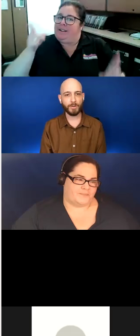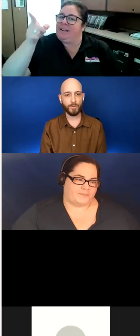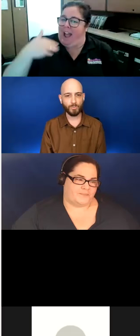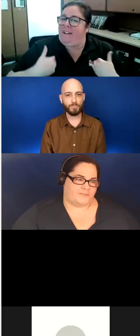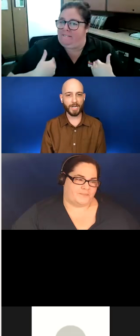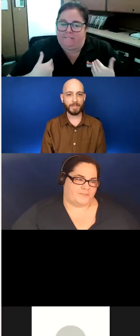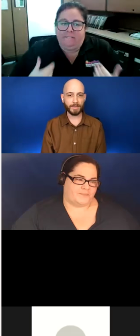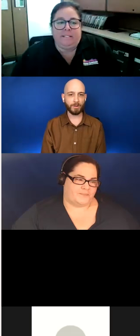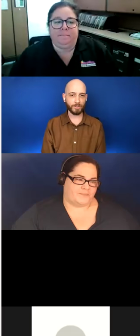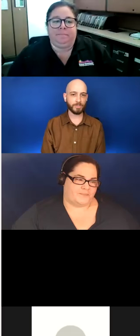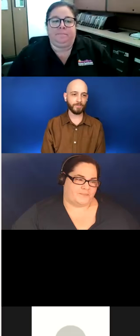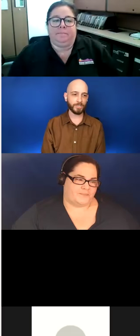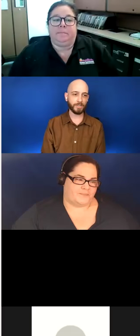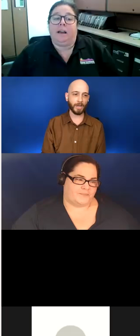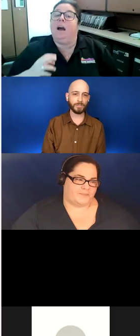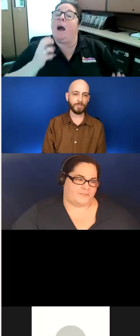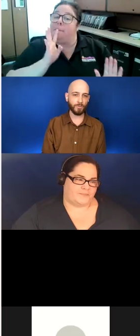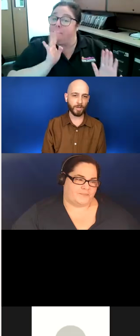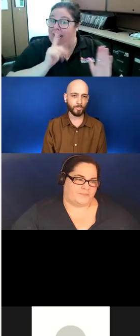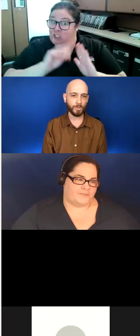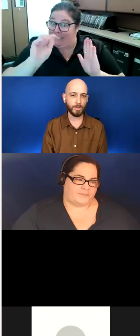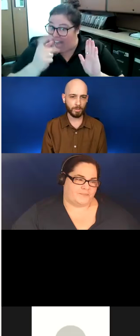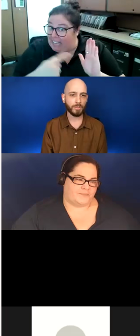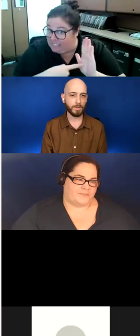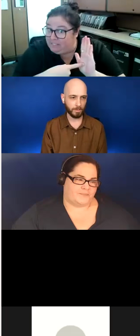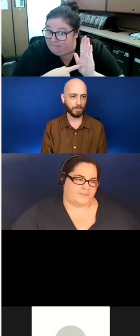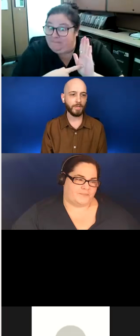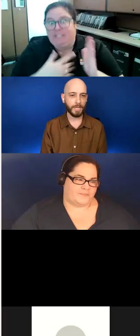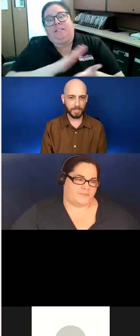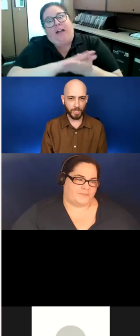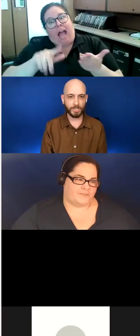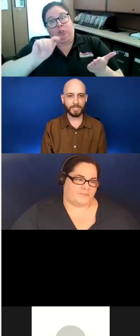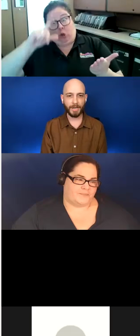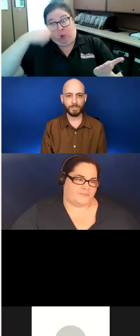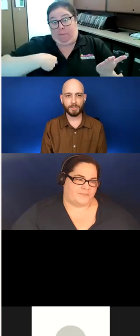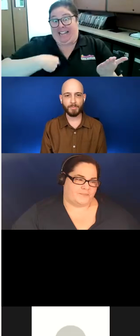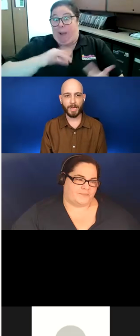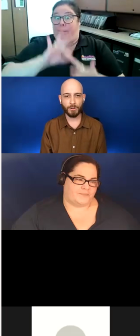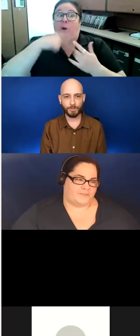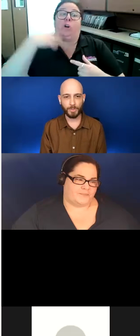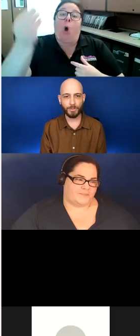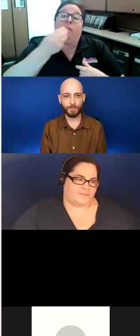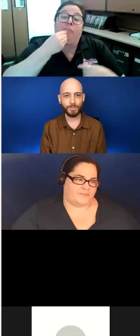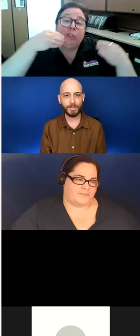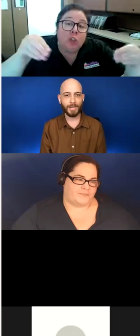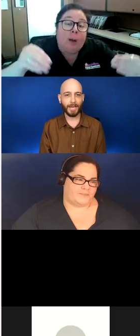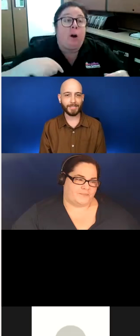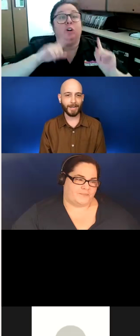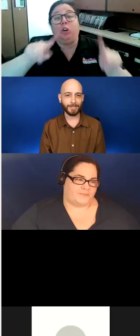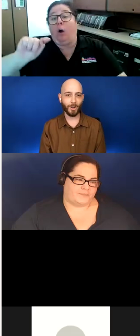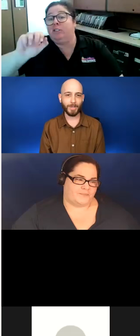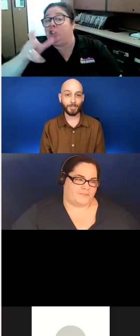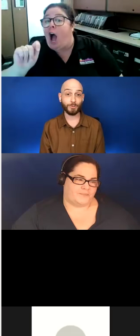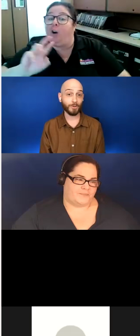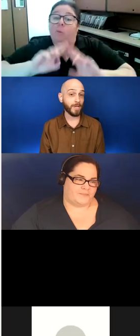facilities, meaning that there are assistive listening devices available. Speech to text may also be used.